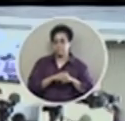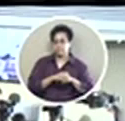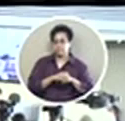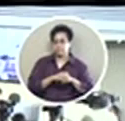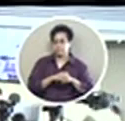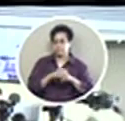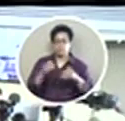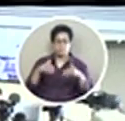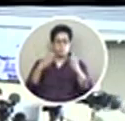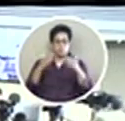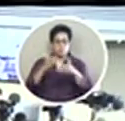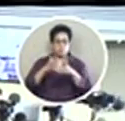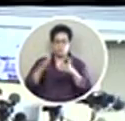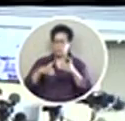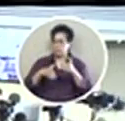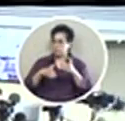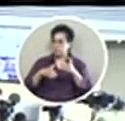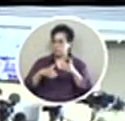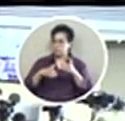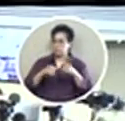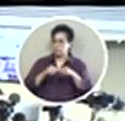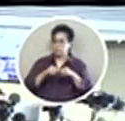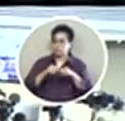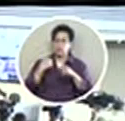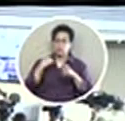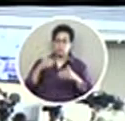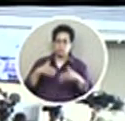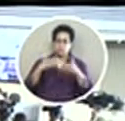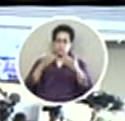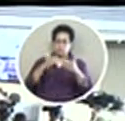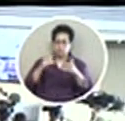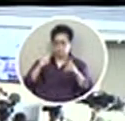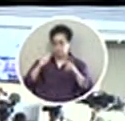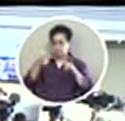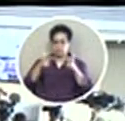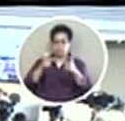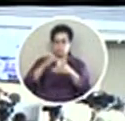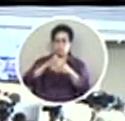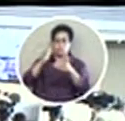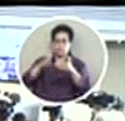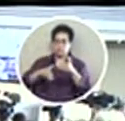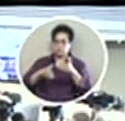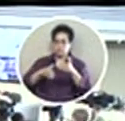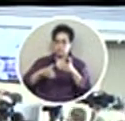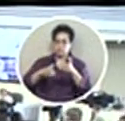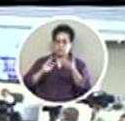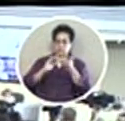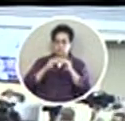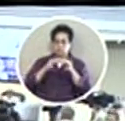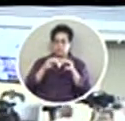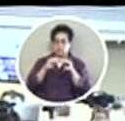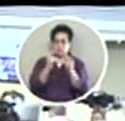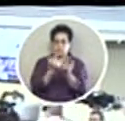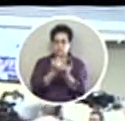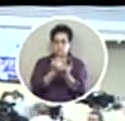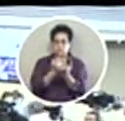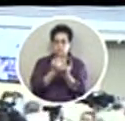How about your motion? We have a motion and a second to adjourn. City Council,